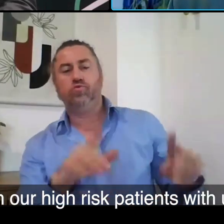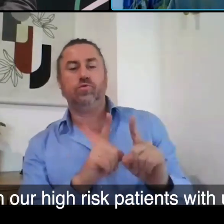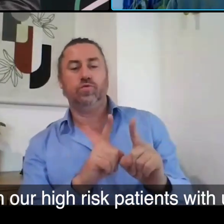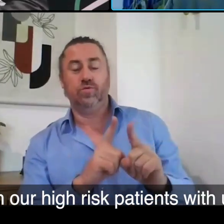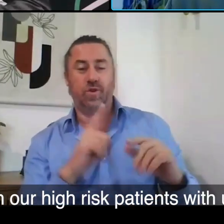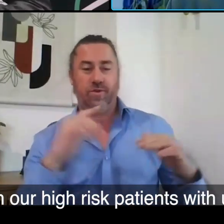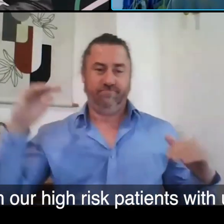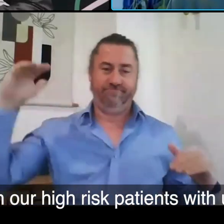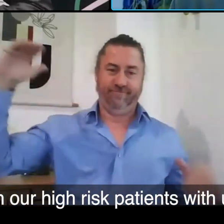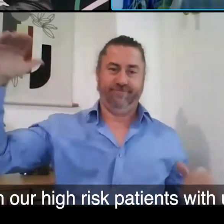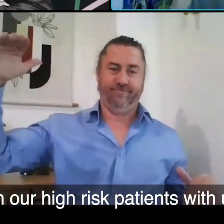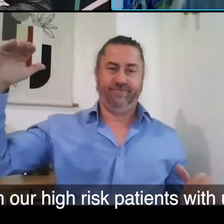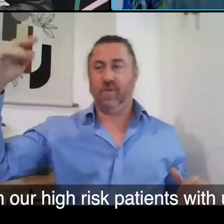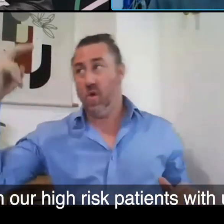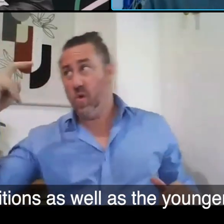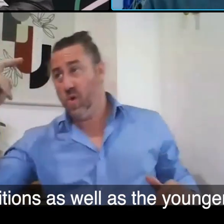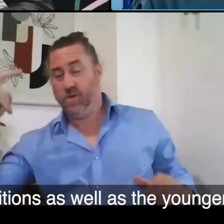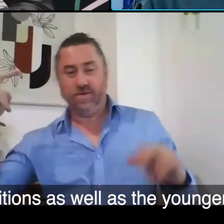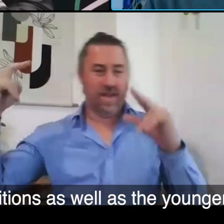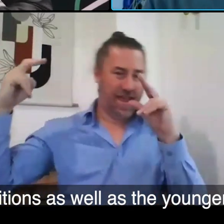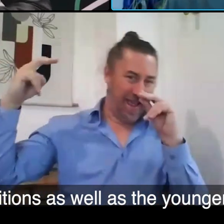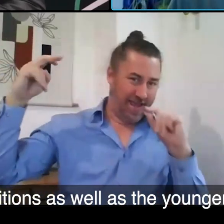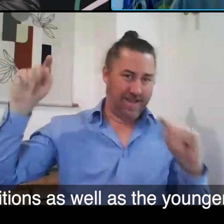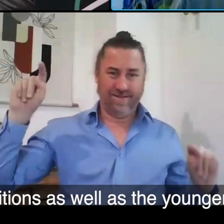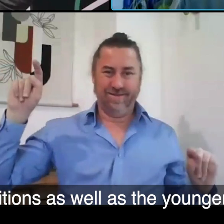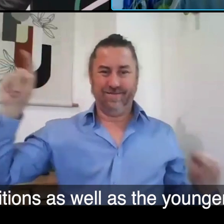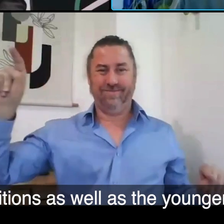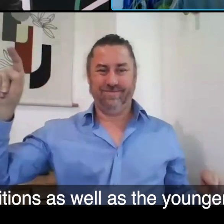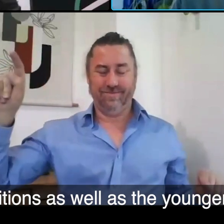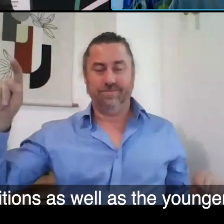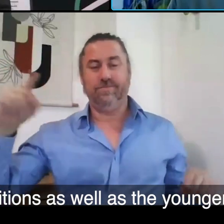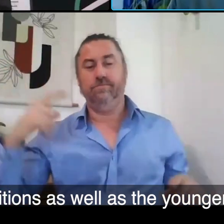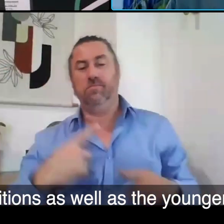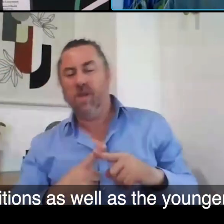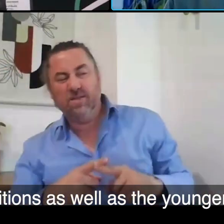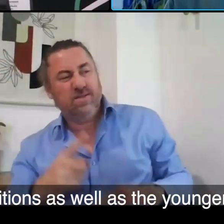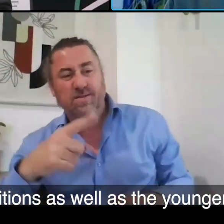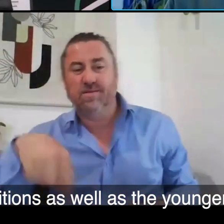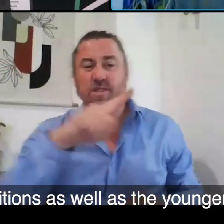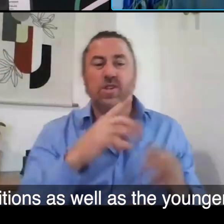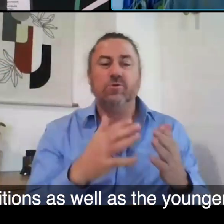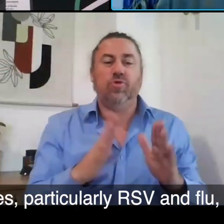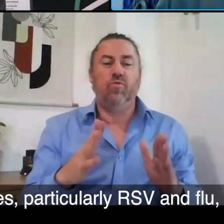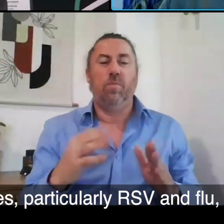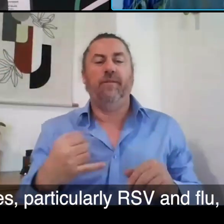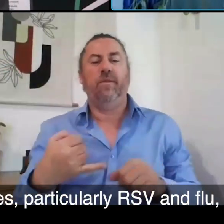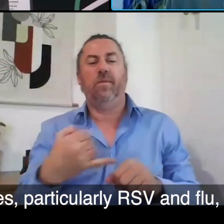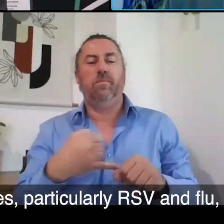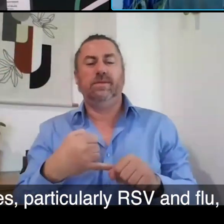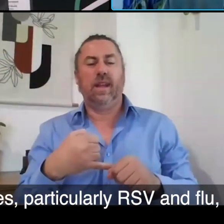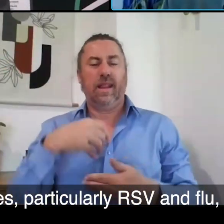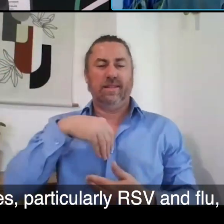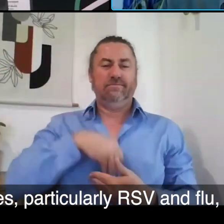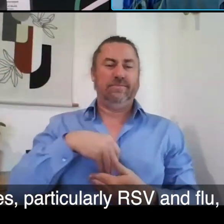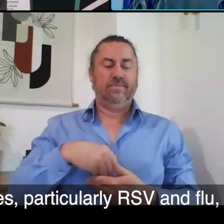our high-risk patients with underlying, medical conditions, as well as the younger age groups. These viruses,